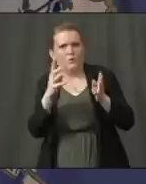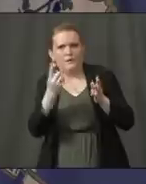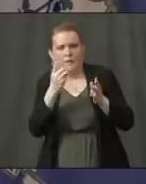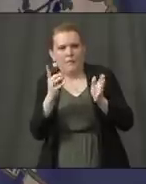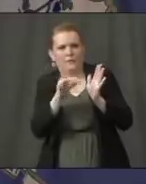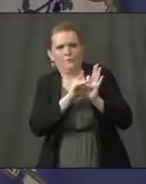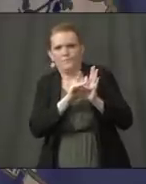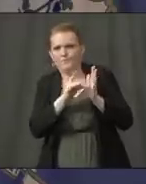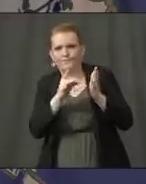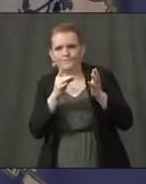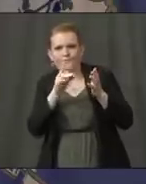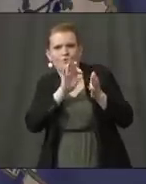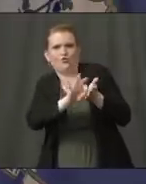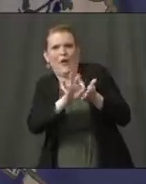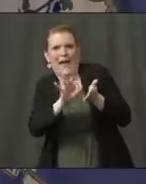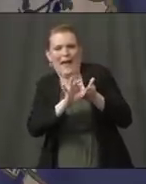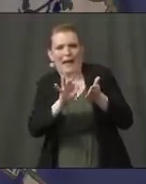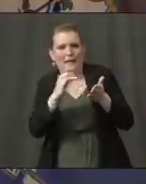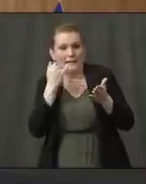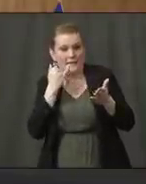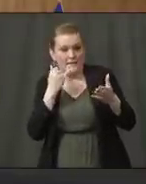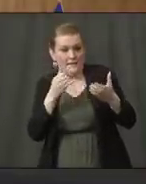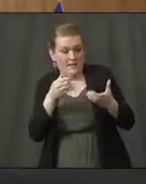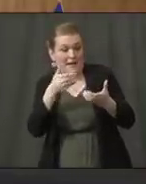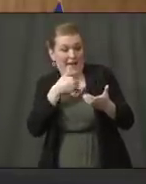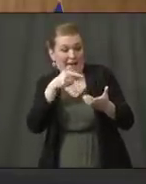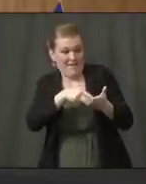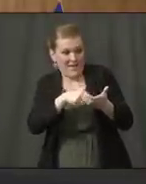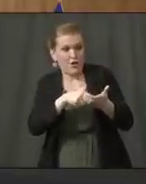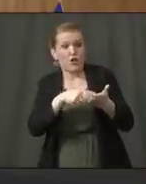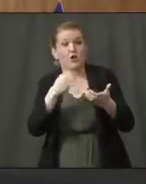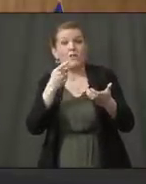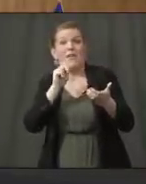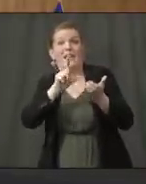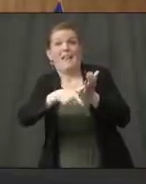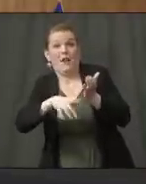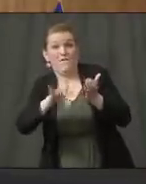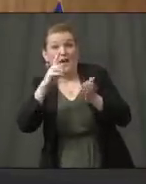that pretty fast, Bob. Move on next to the Connecticut Mirror.